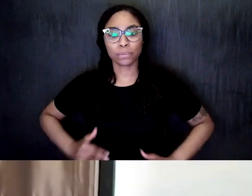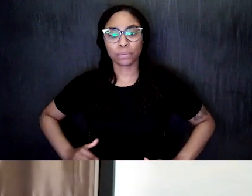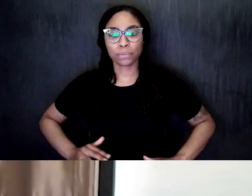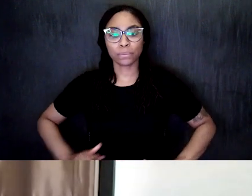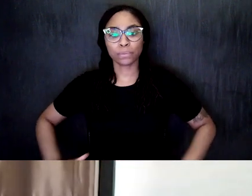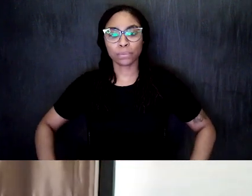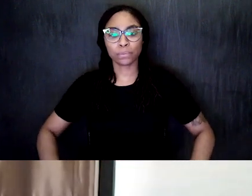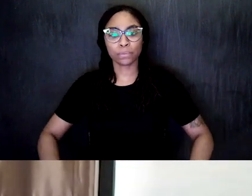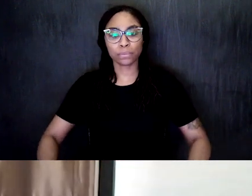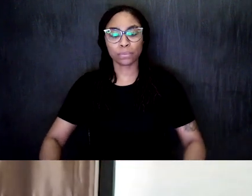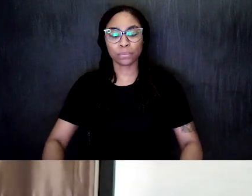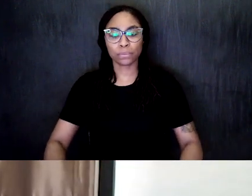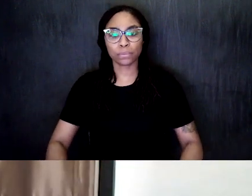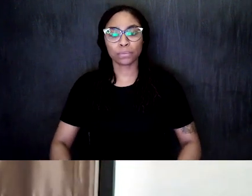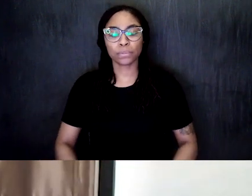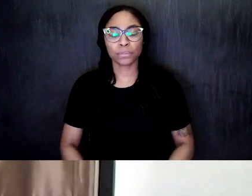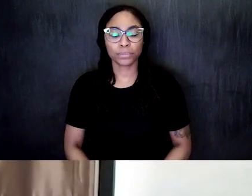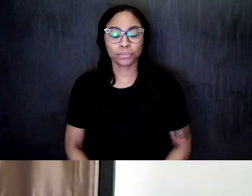downward.